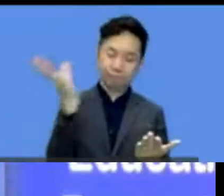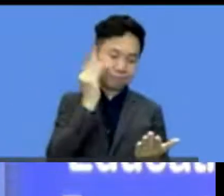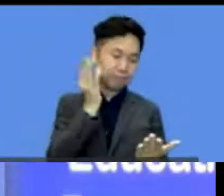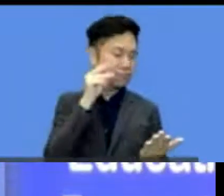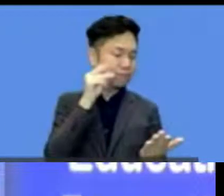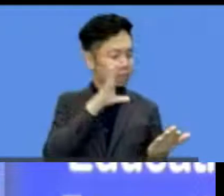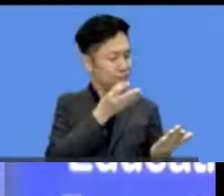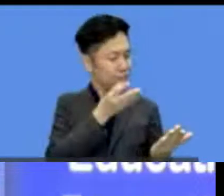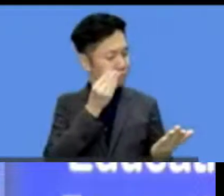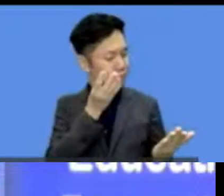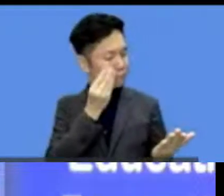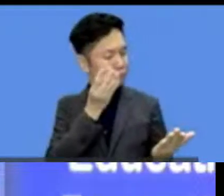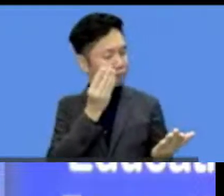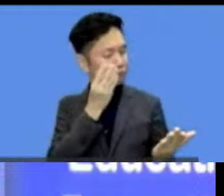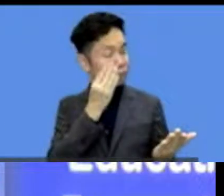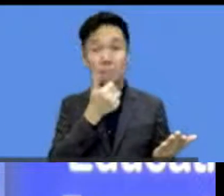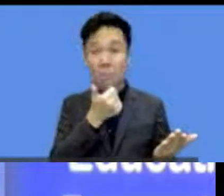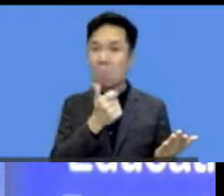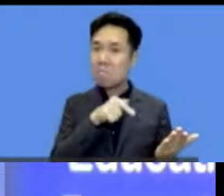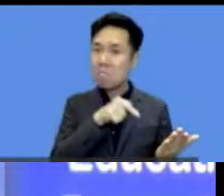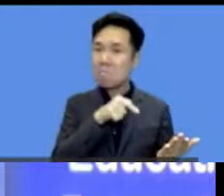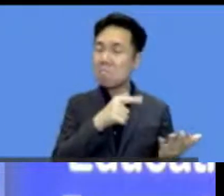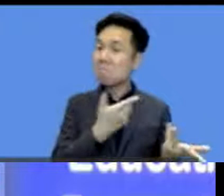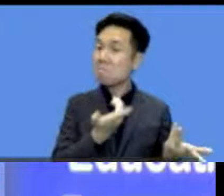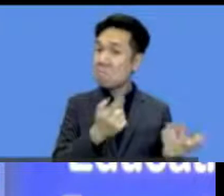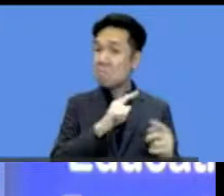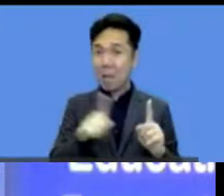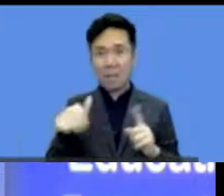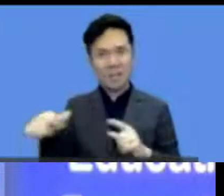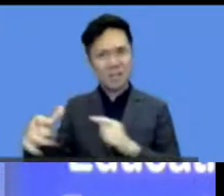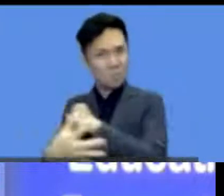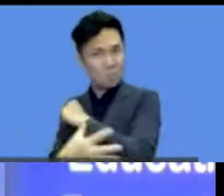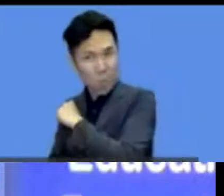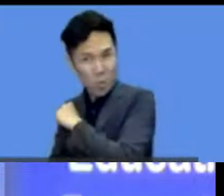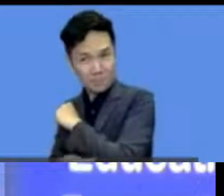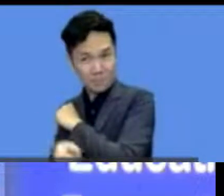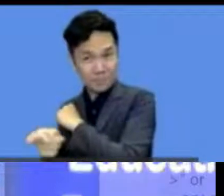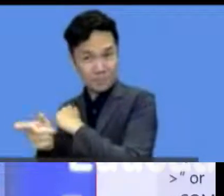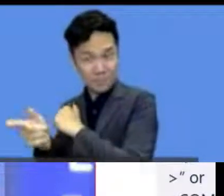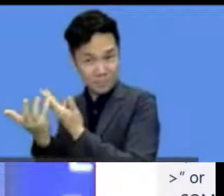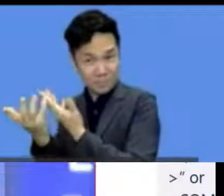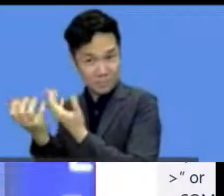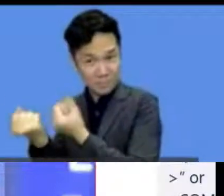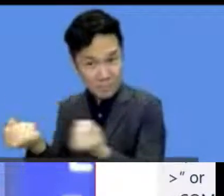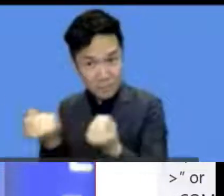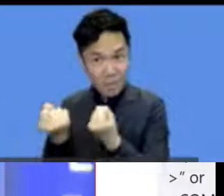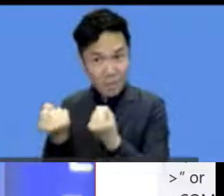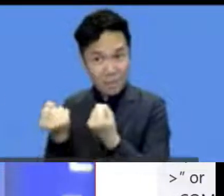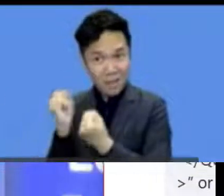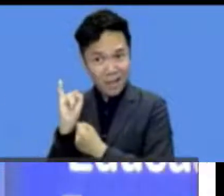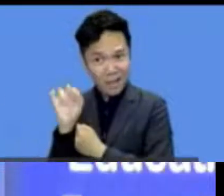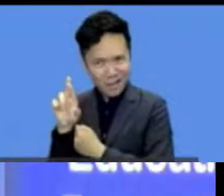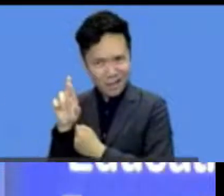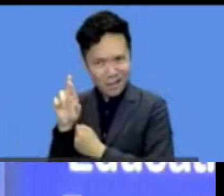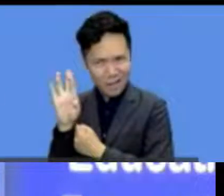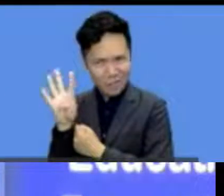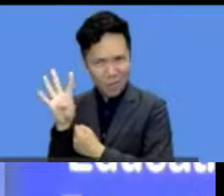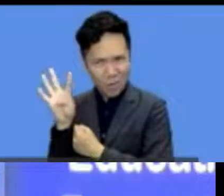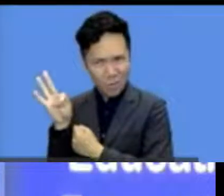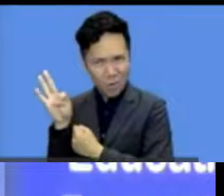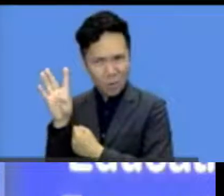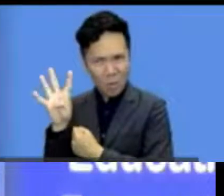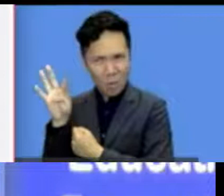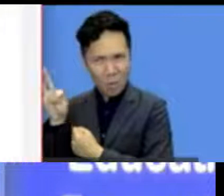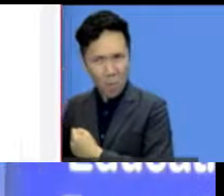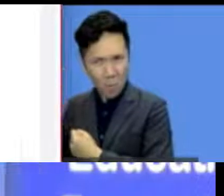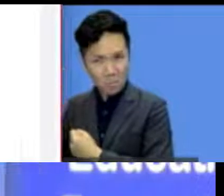internet, who has got a better school, they are very much in favor of 4.0, Industry 4.0. But the divide seems